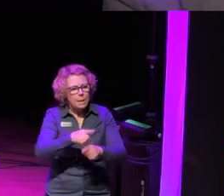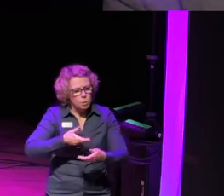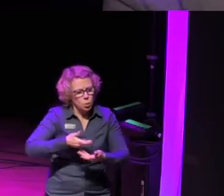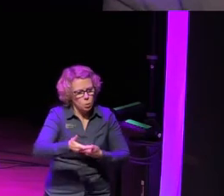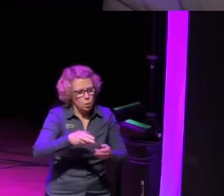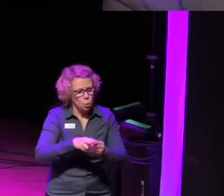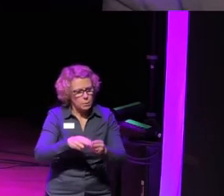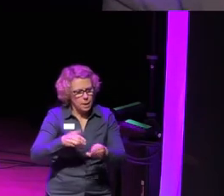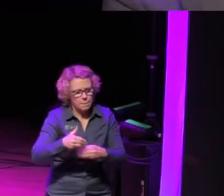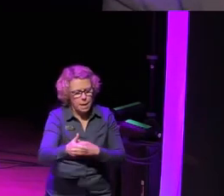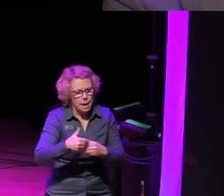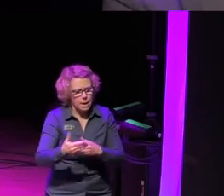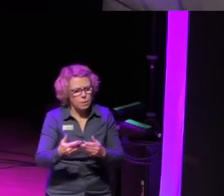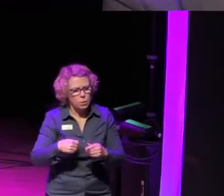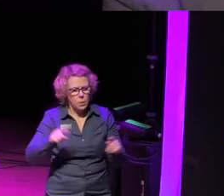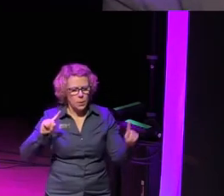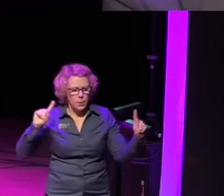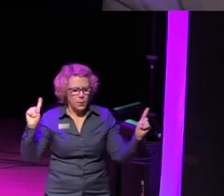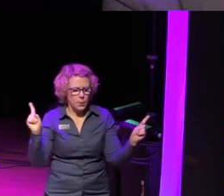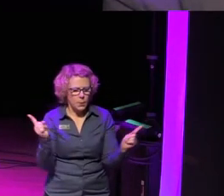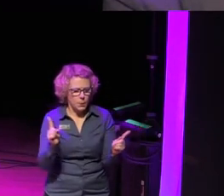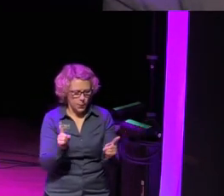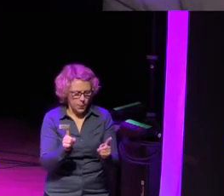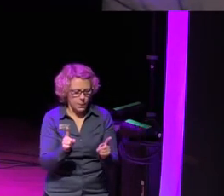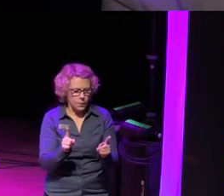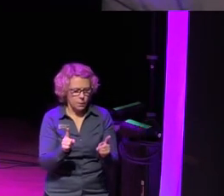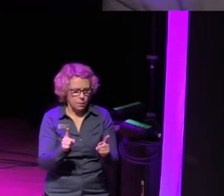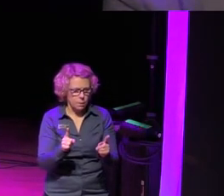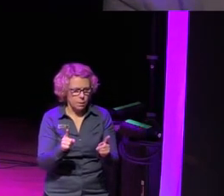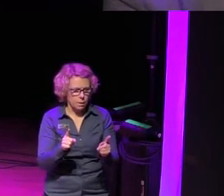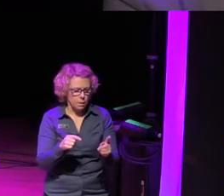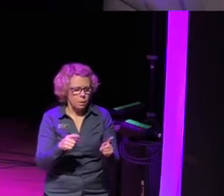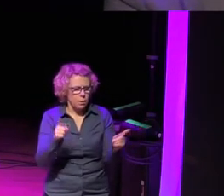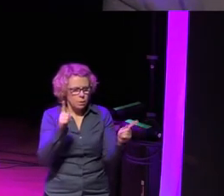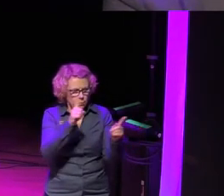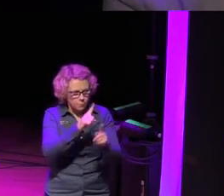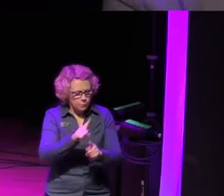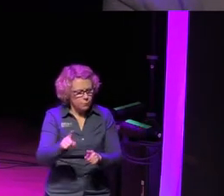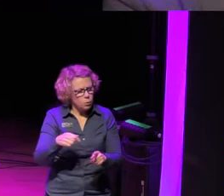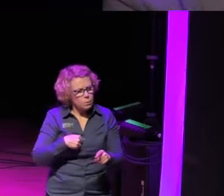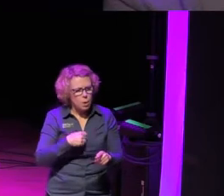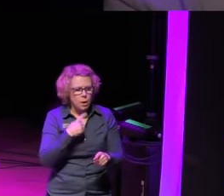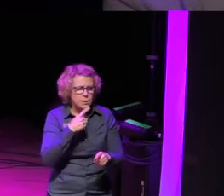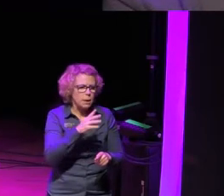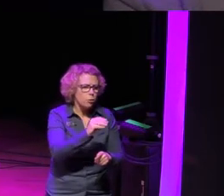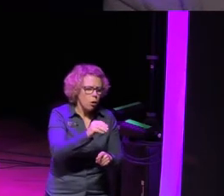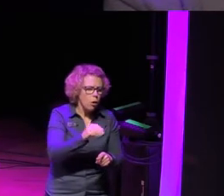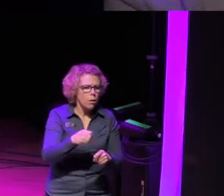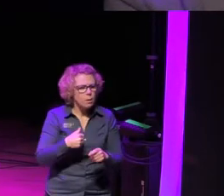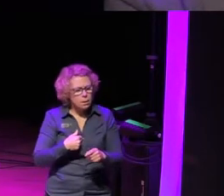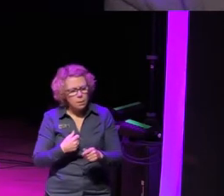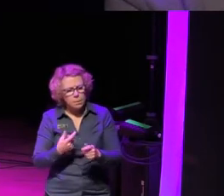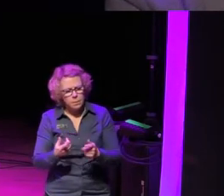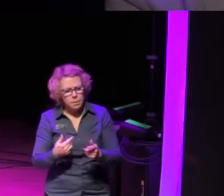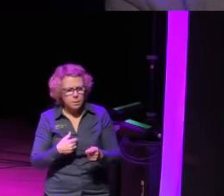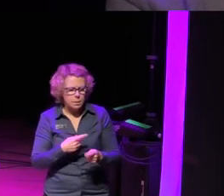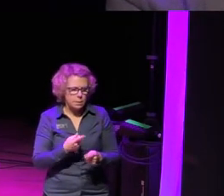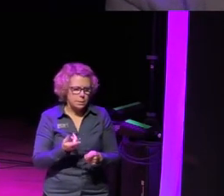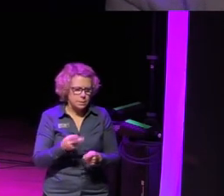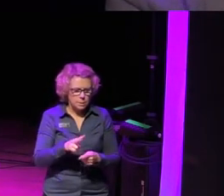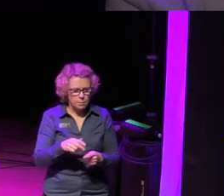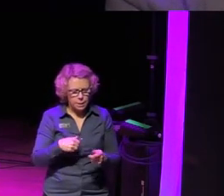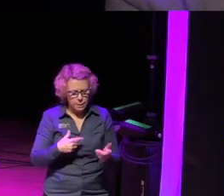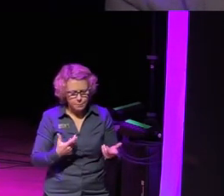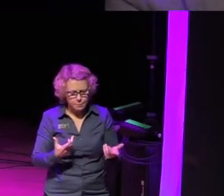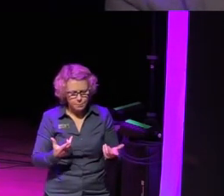you just limit the space where people have to say, yes, you can get it. You know? So you're looking for a mining license. There's a